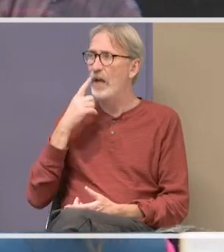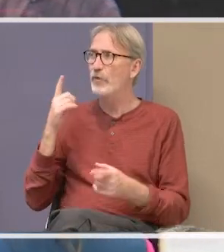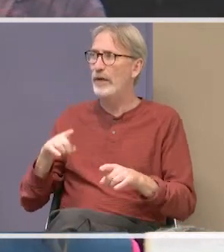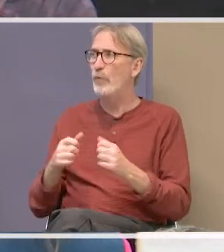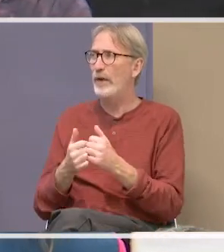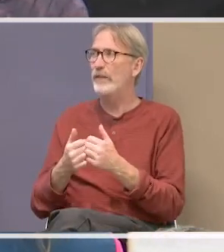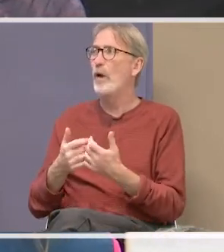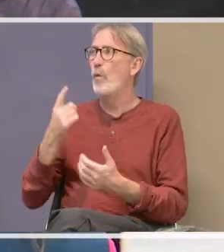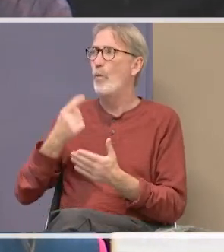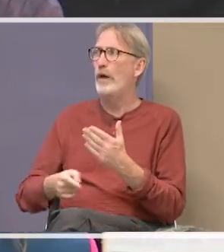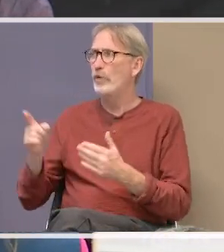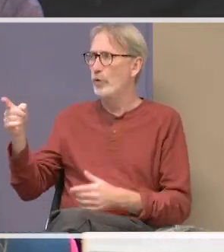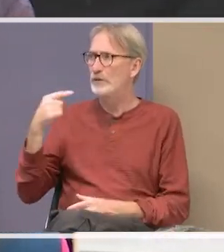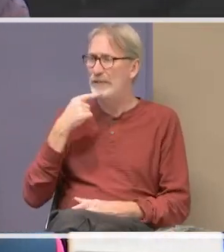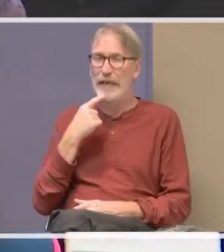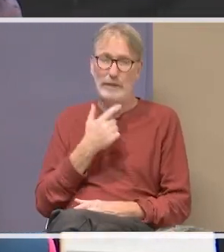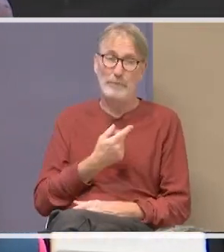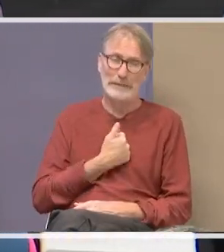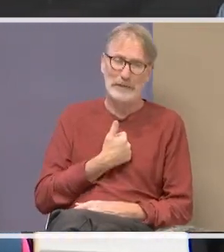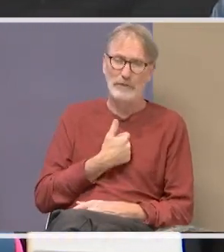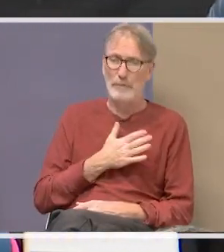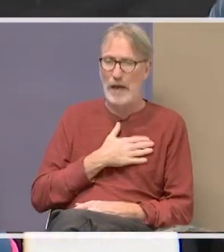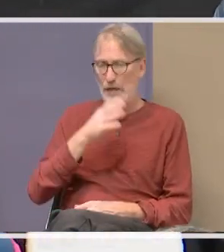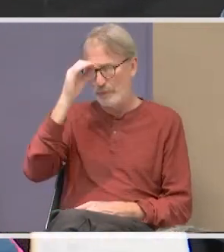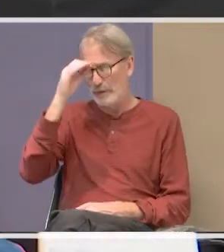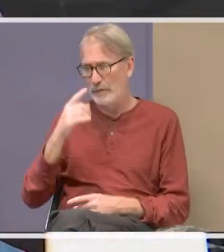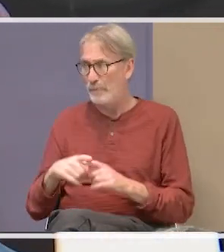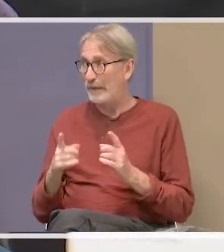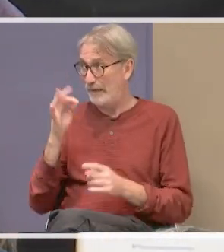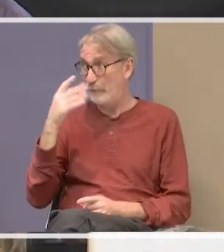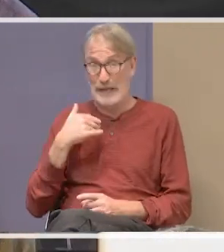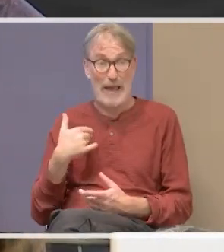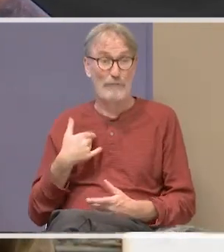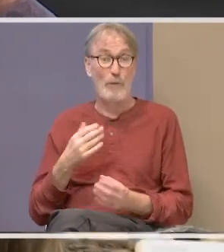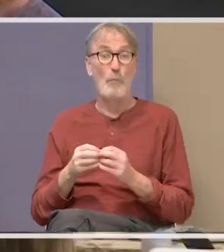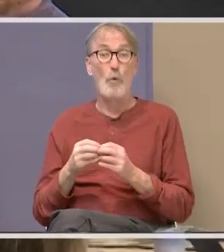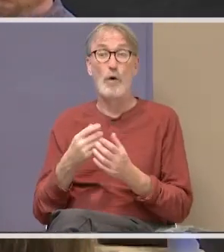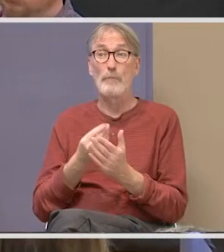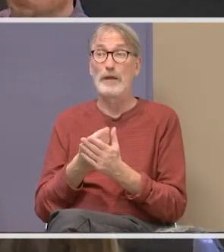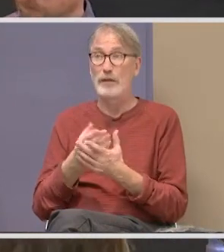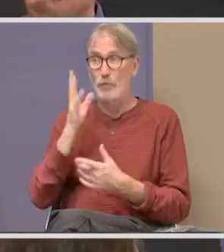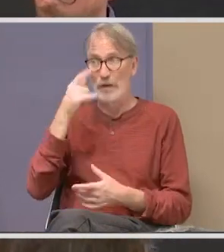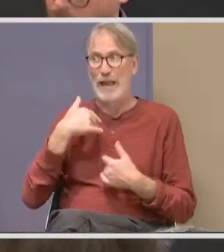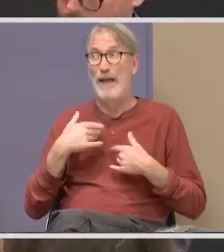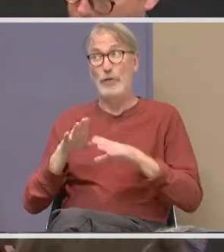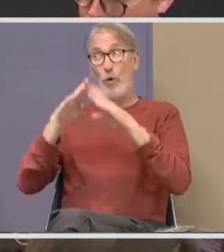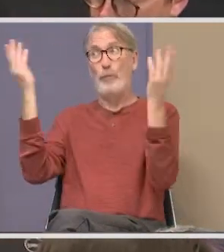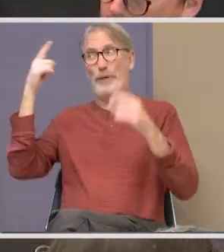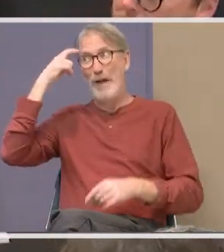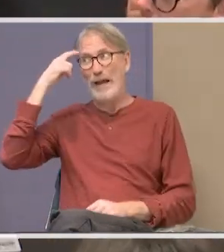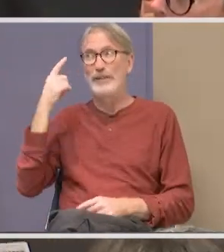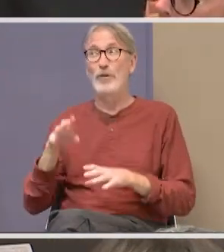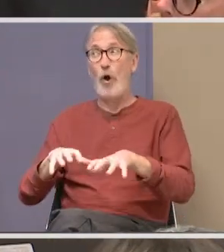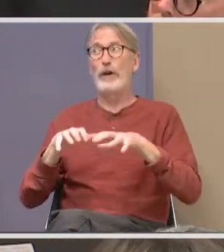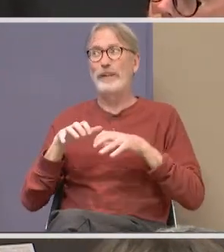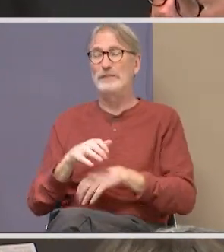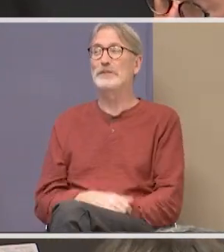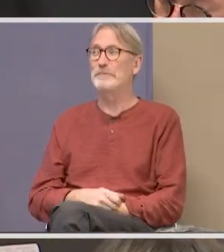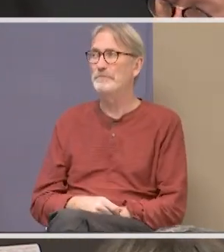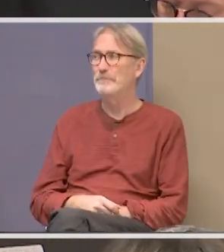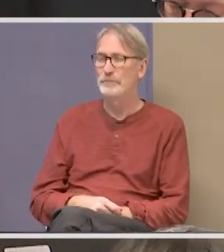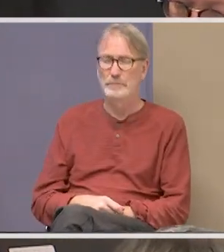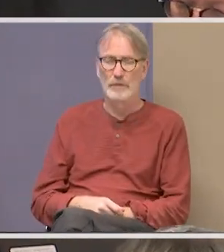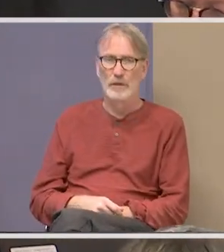with most of what you're saying personally. When there's budget for such a thing, you'll have a very receptive audience. Okay, thanks. Yeah.